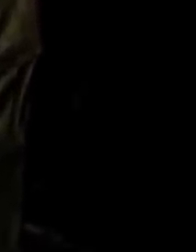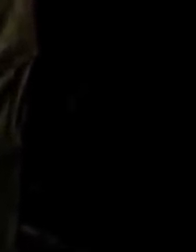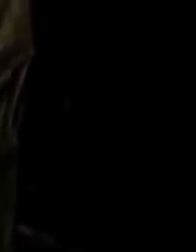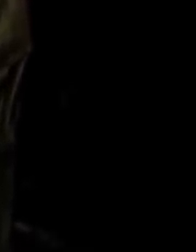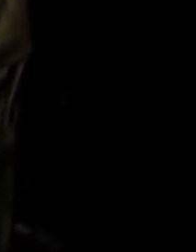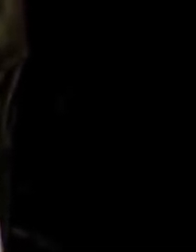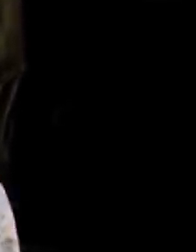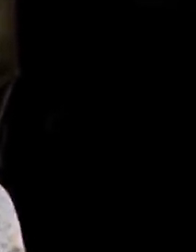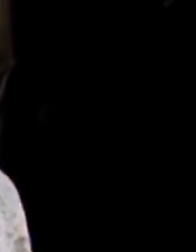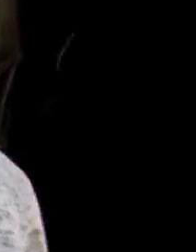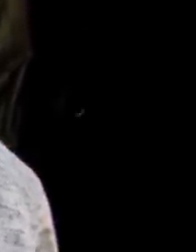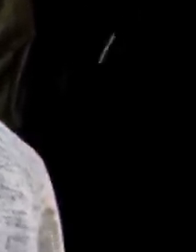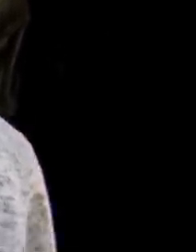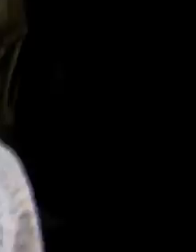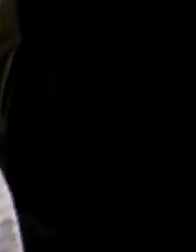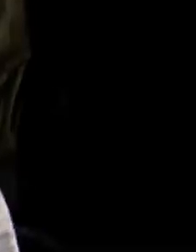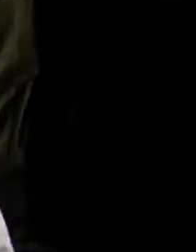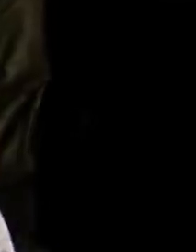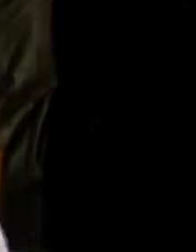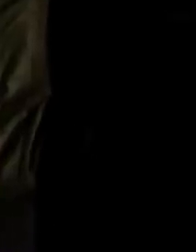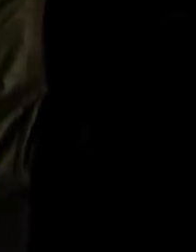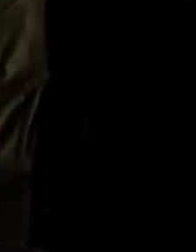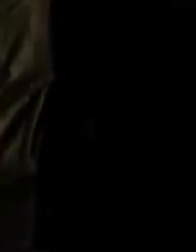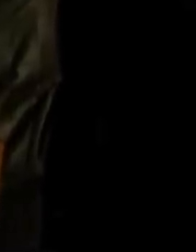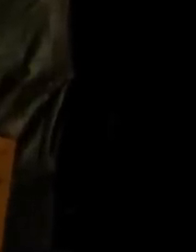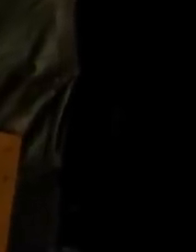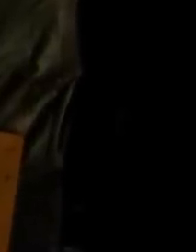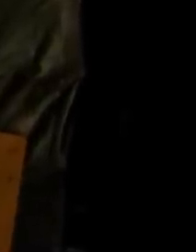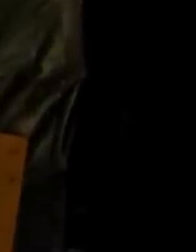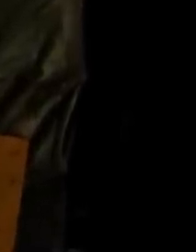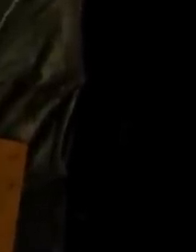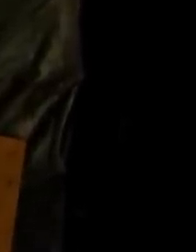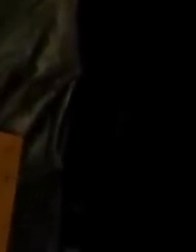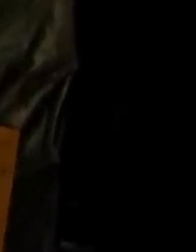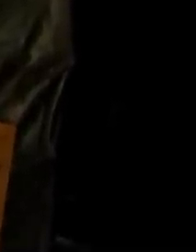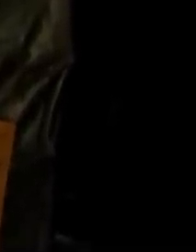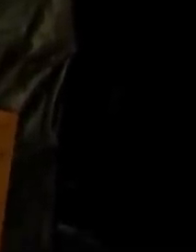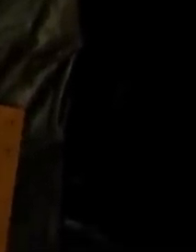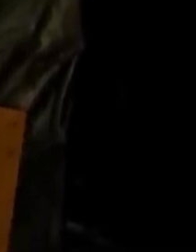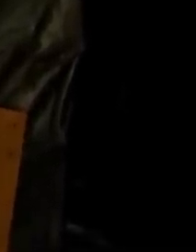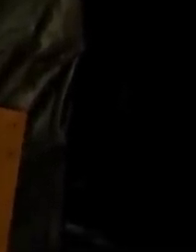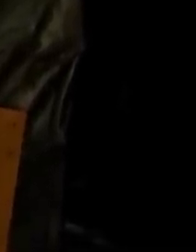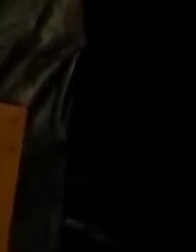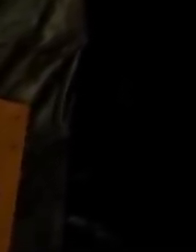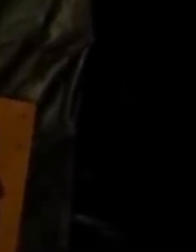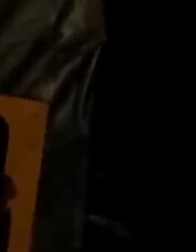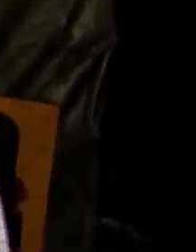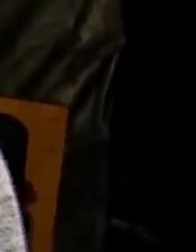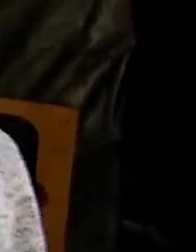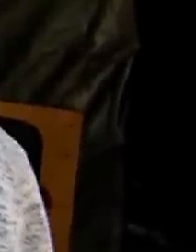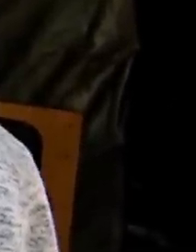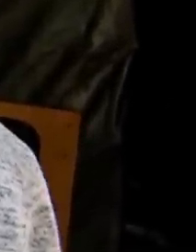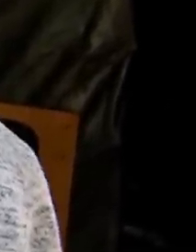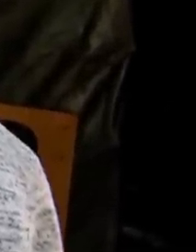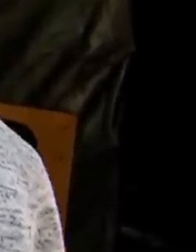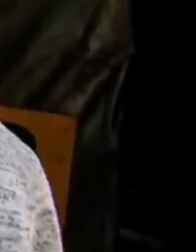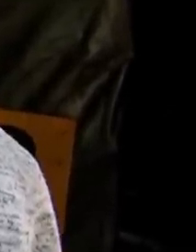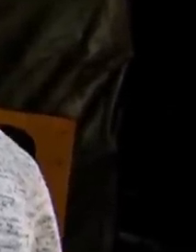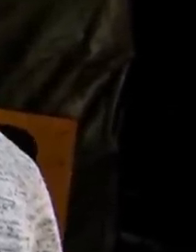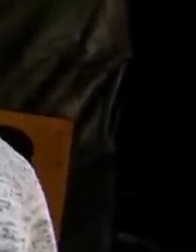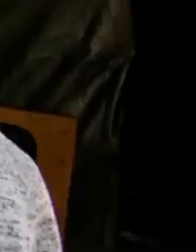it's death for me. I'm dead. So, at least, we're not asking for anything special. We don't want